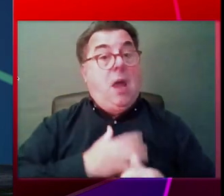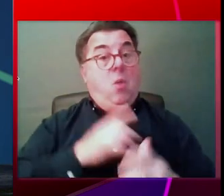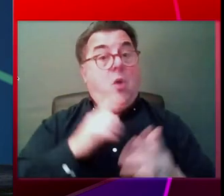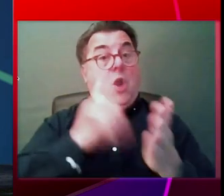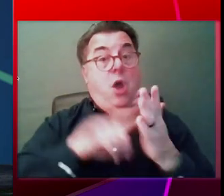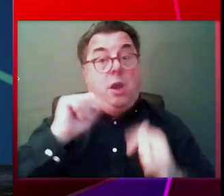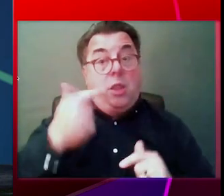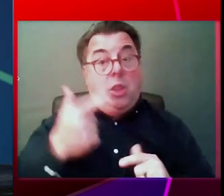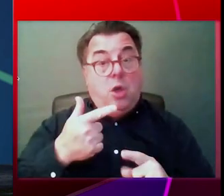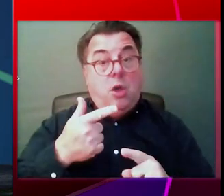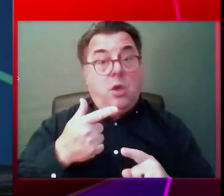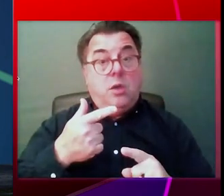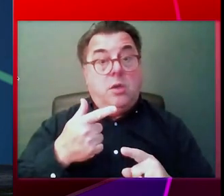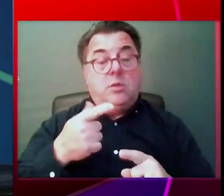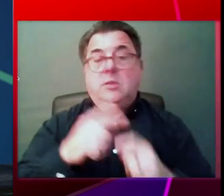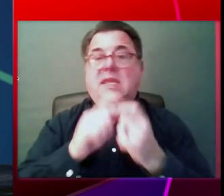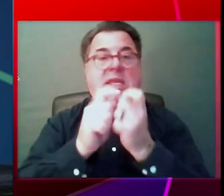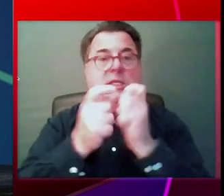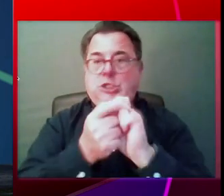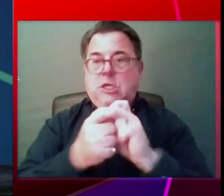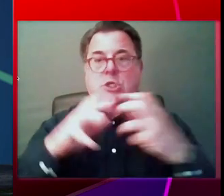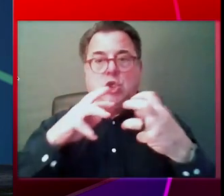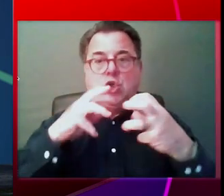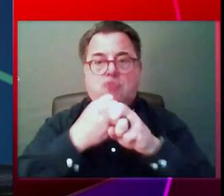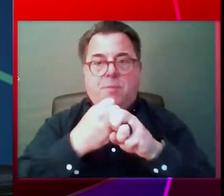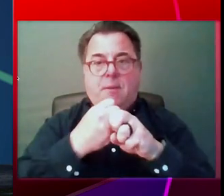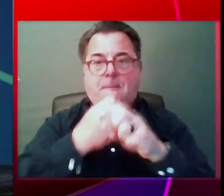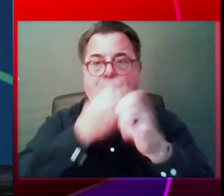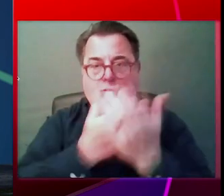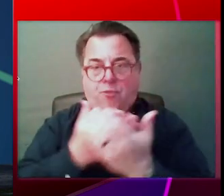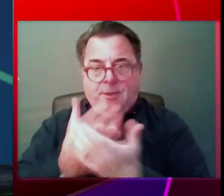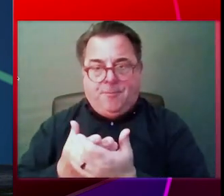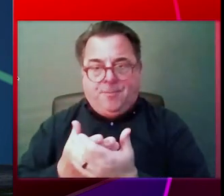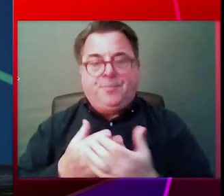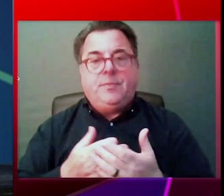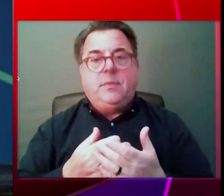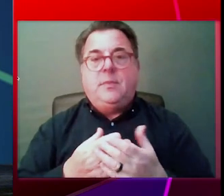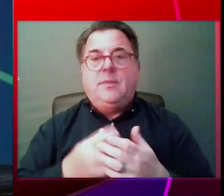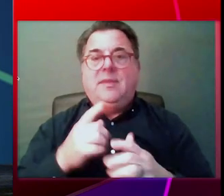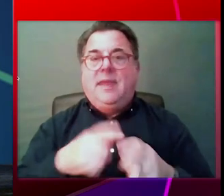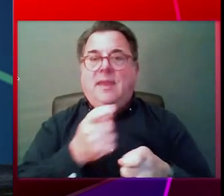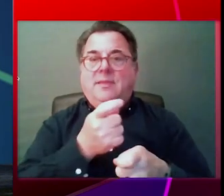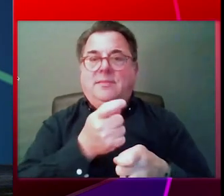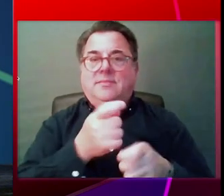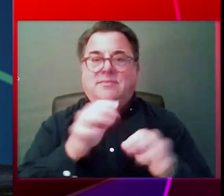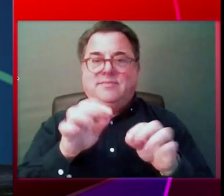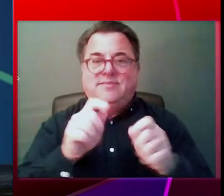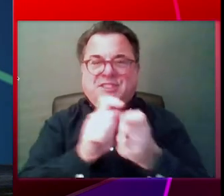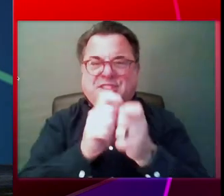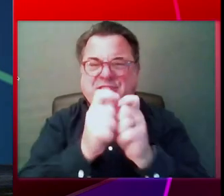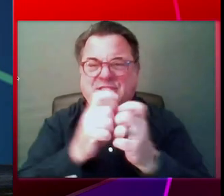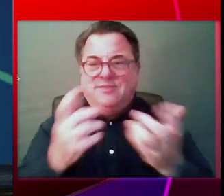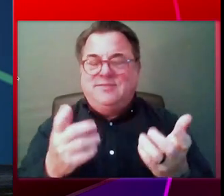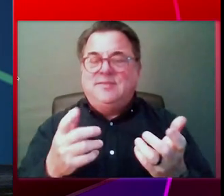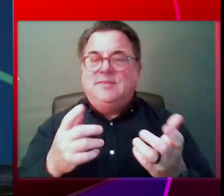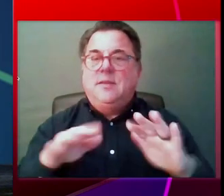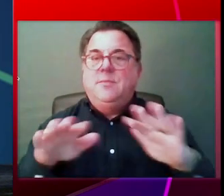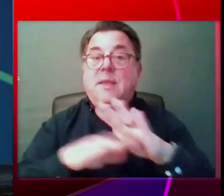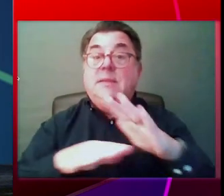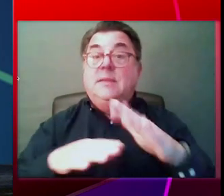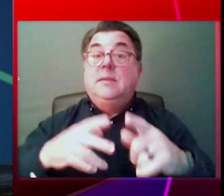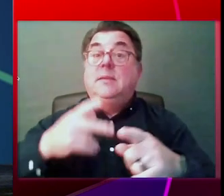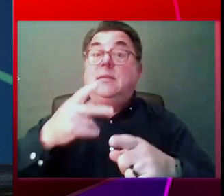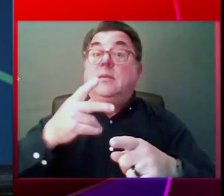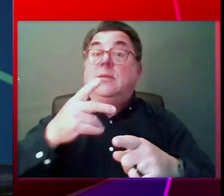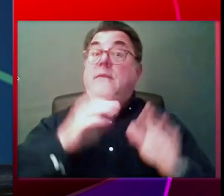an immutable, cryptographically verifiable, tamper-proof solution that is basically handled on the developer's